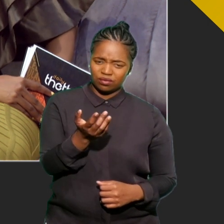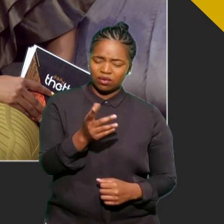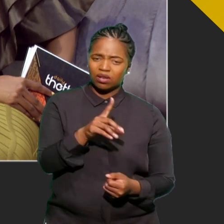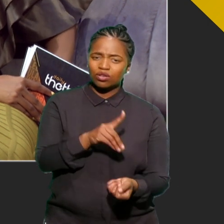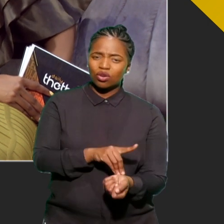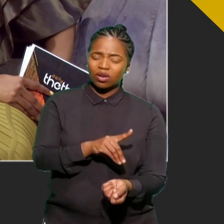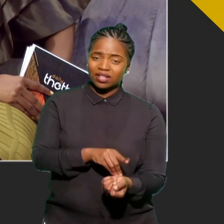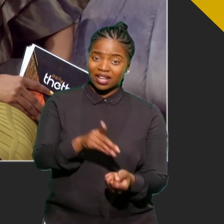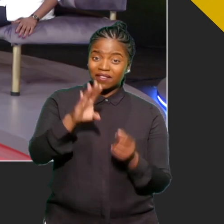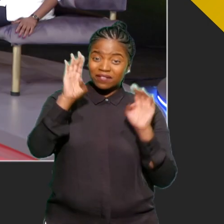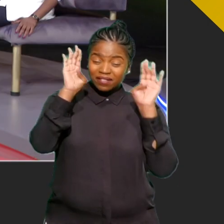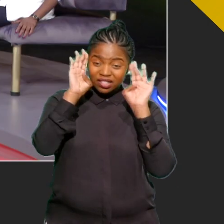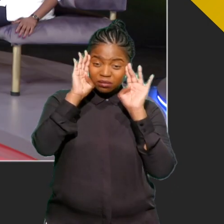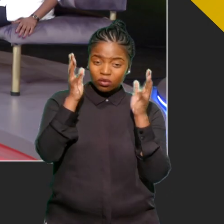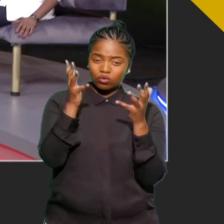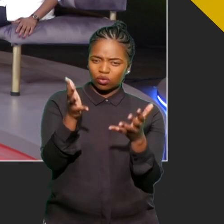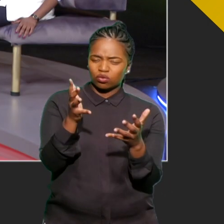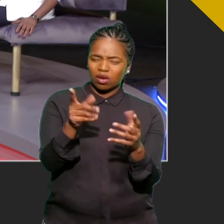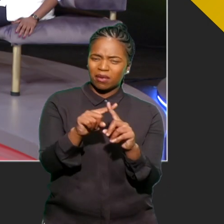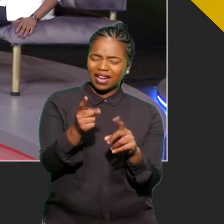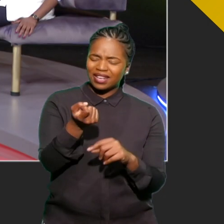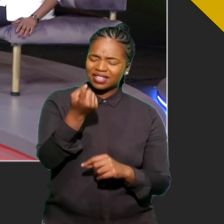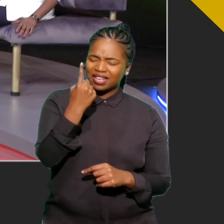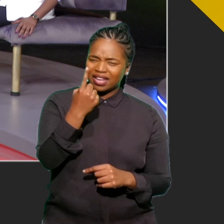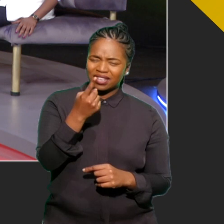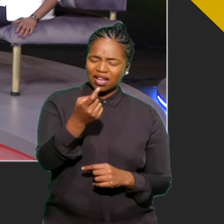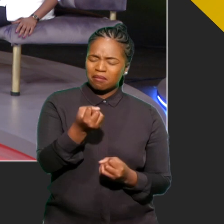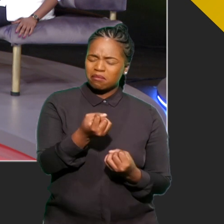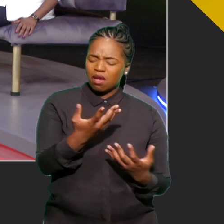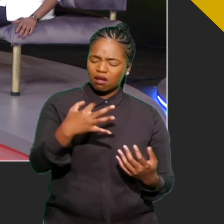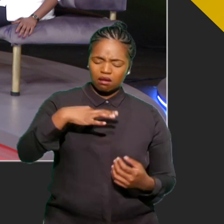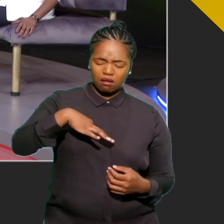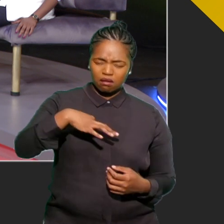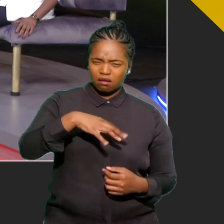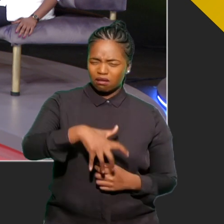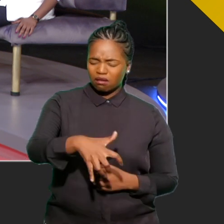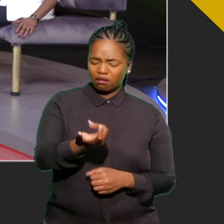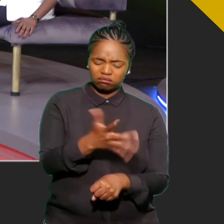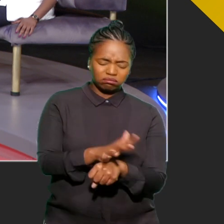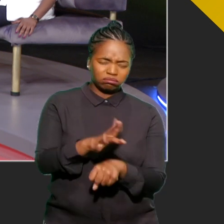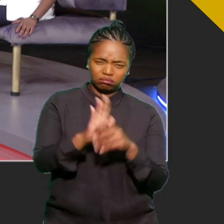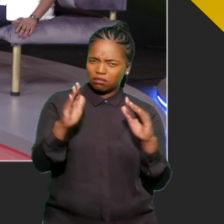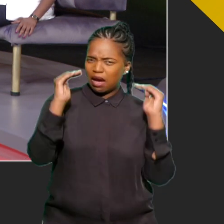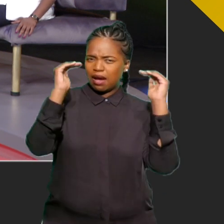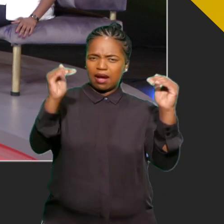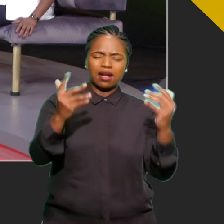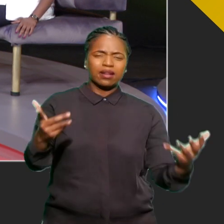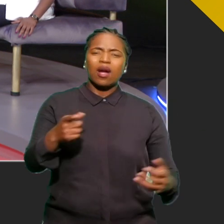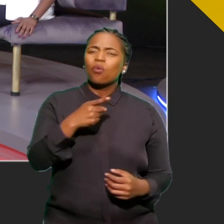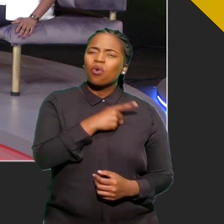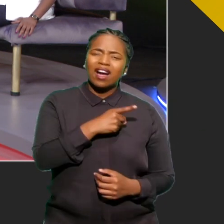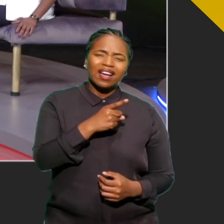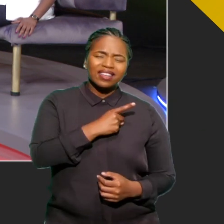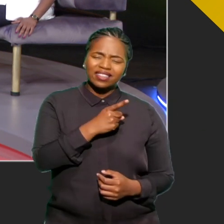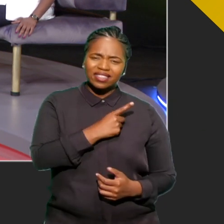a Facebook message like that and also understanding that the high mortality rate is very, it's high. We've got a high mortality. Why is it